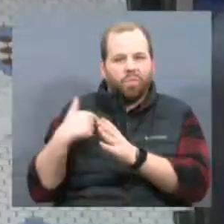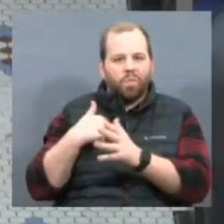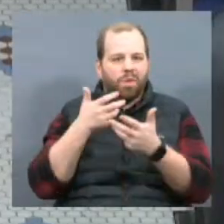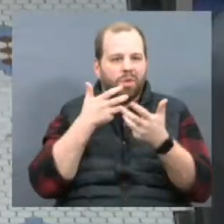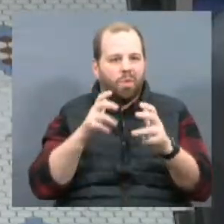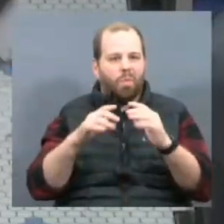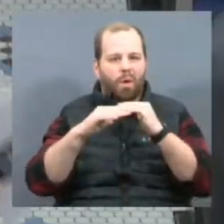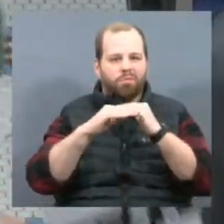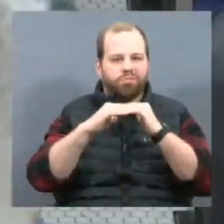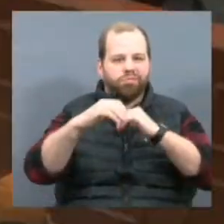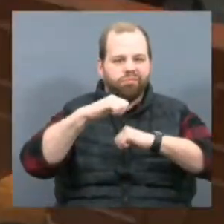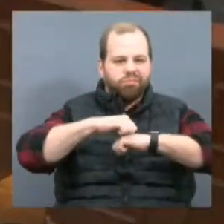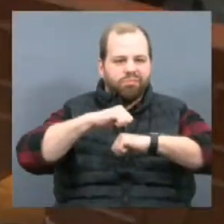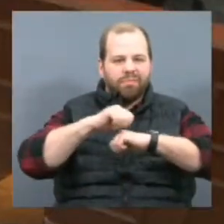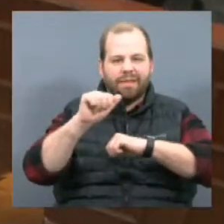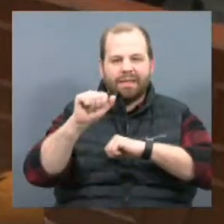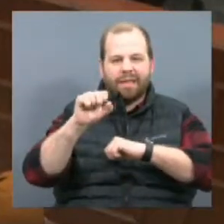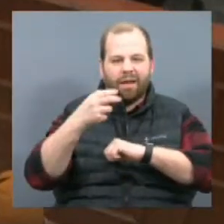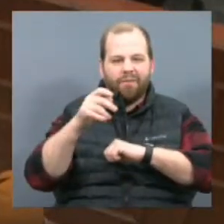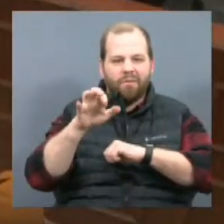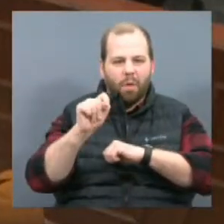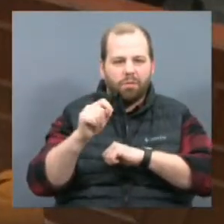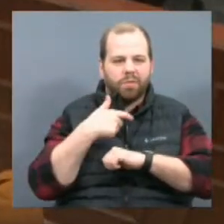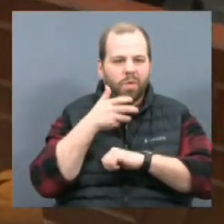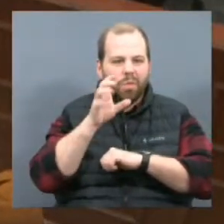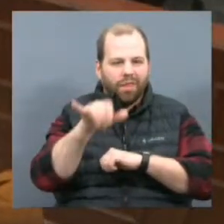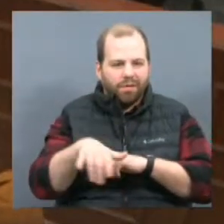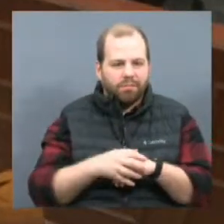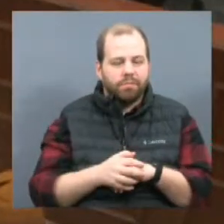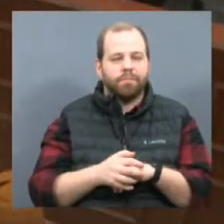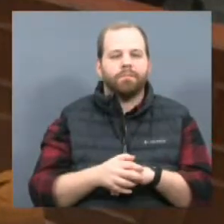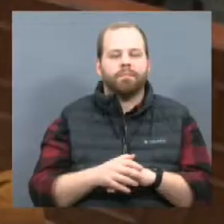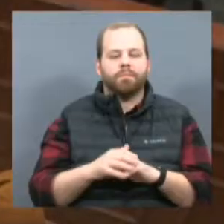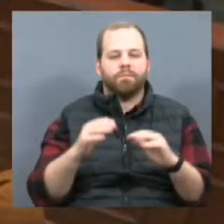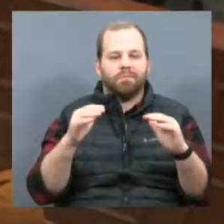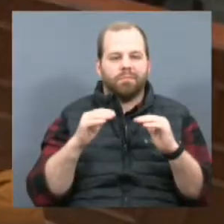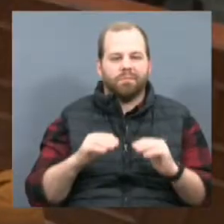you. Thank you. Tricia Bean.